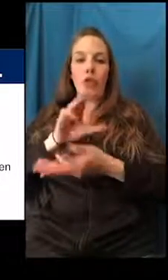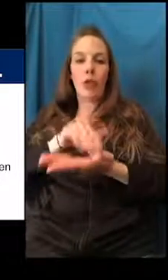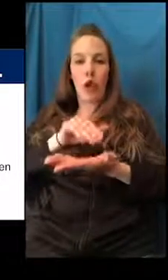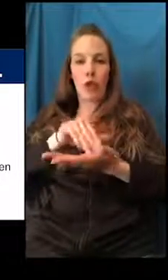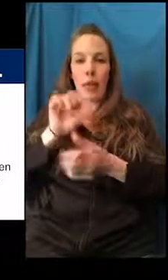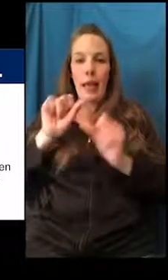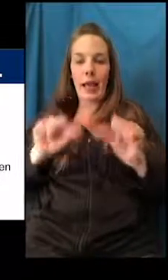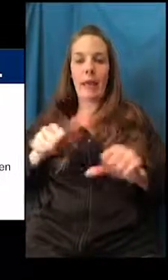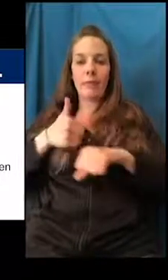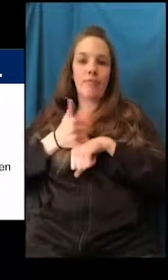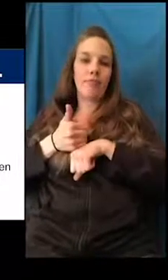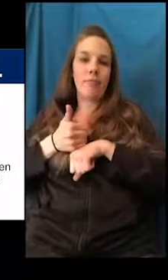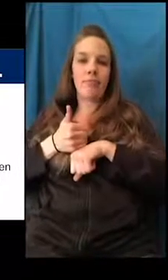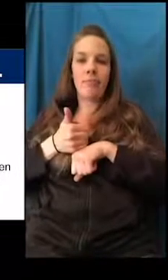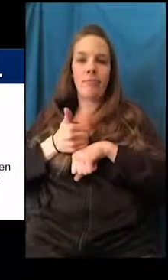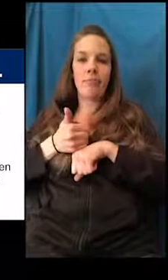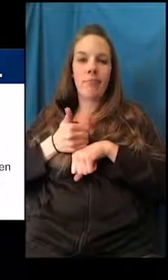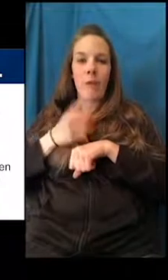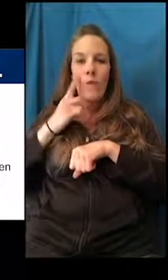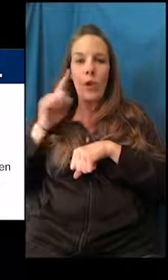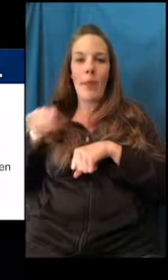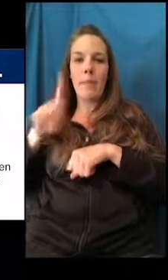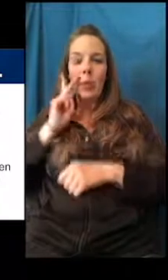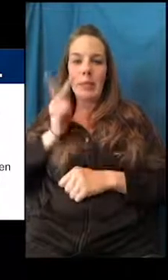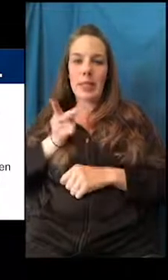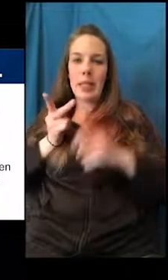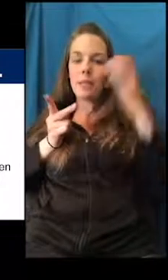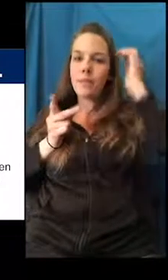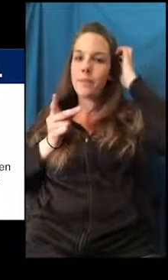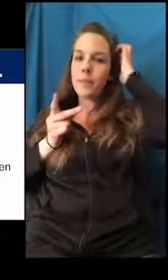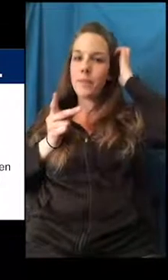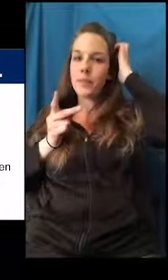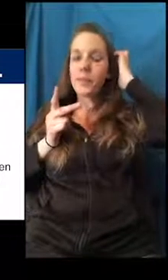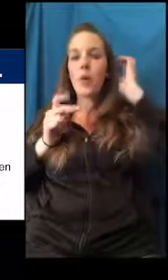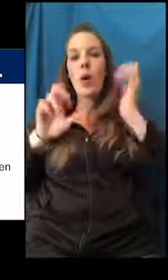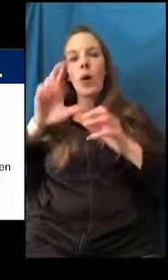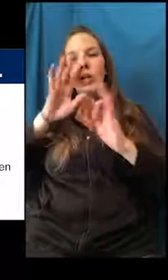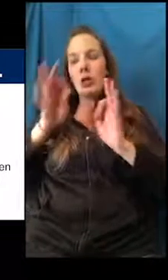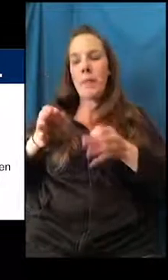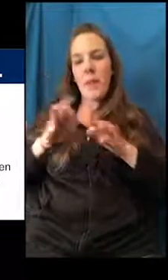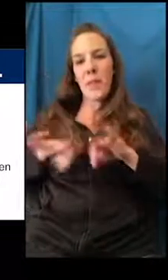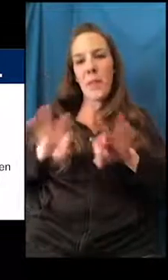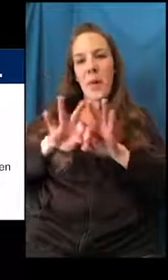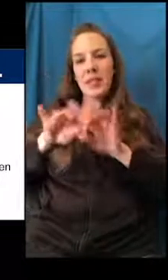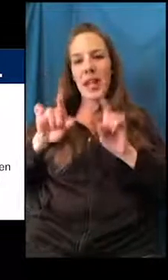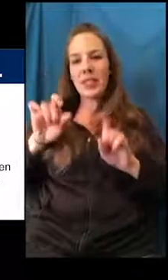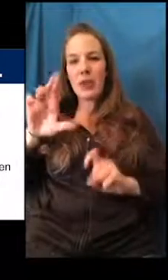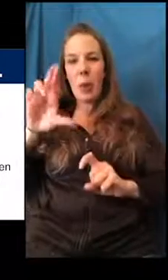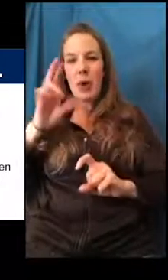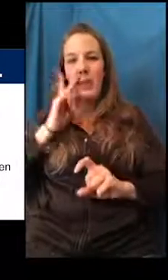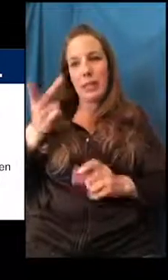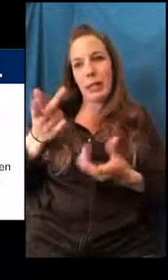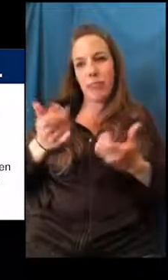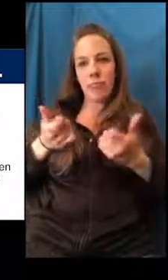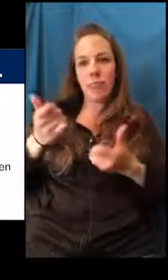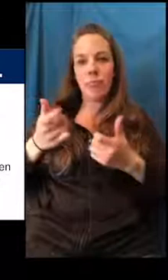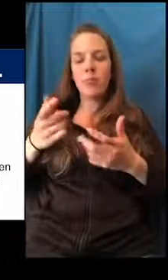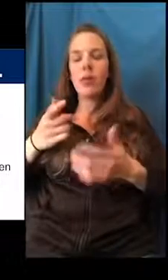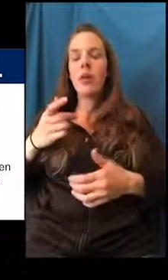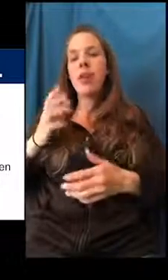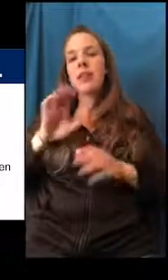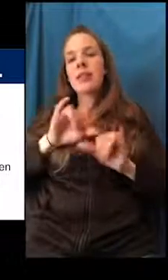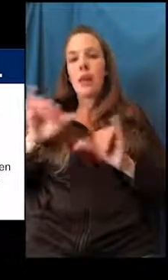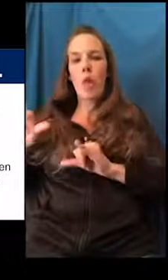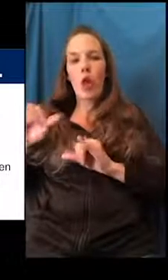for them to be seen or determine whether it would be important to be tested or be seen. And kind of similar criteria to what